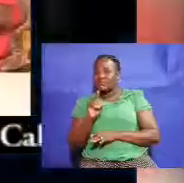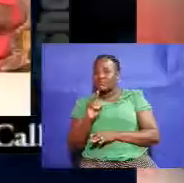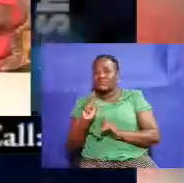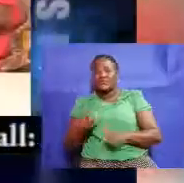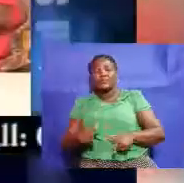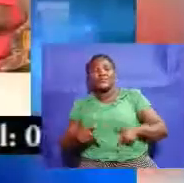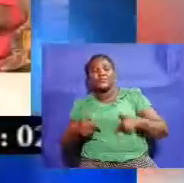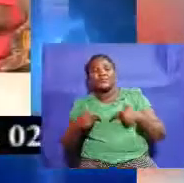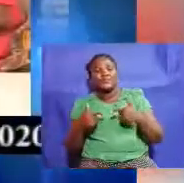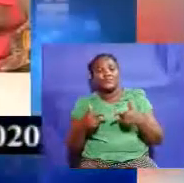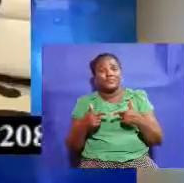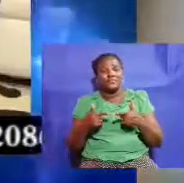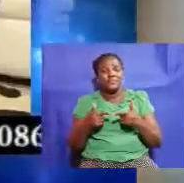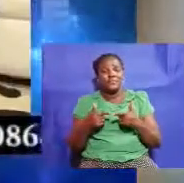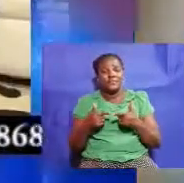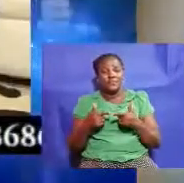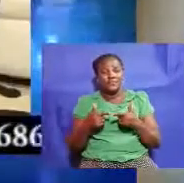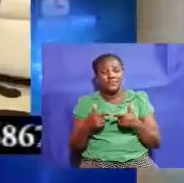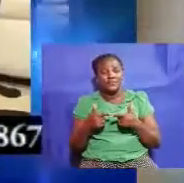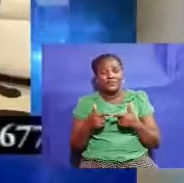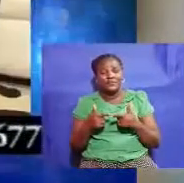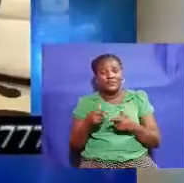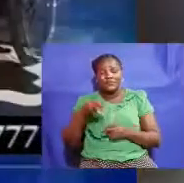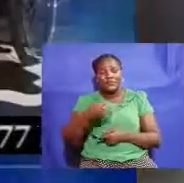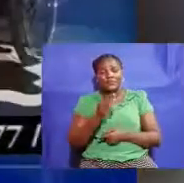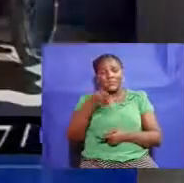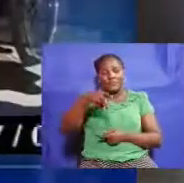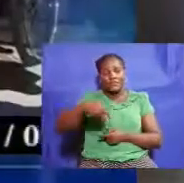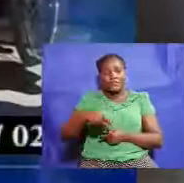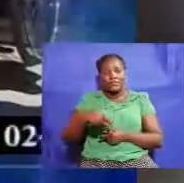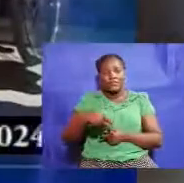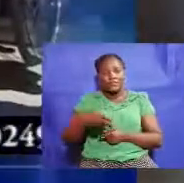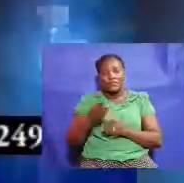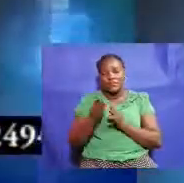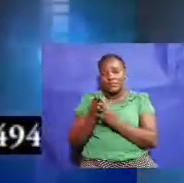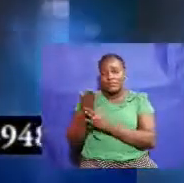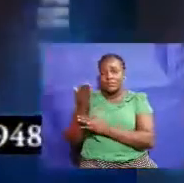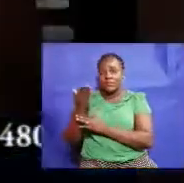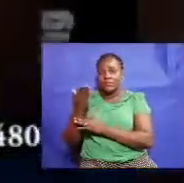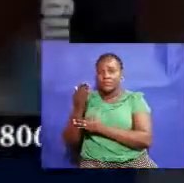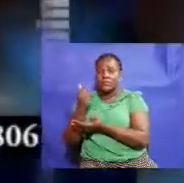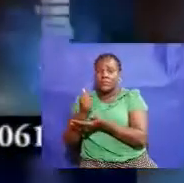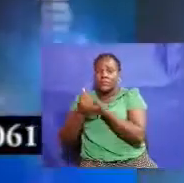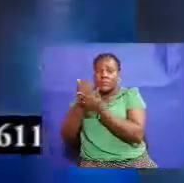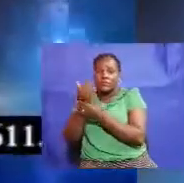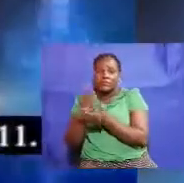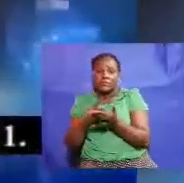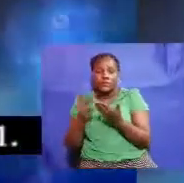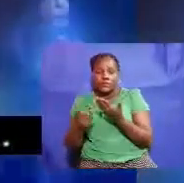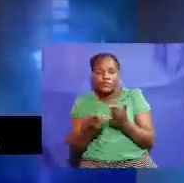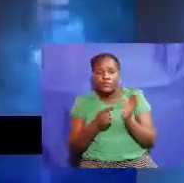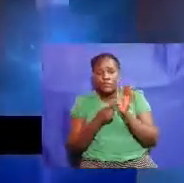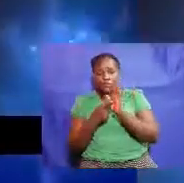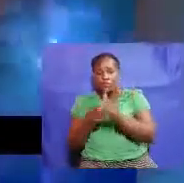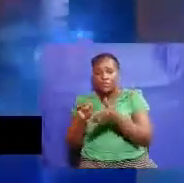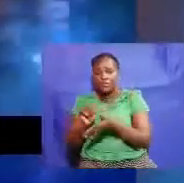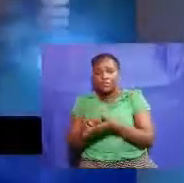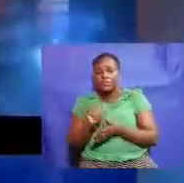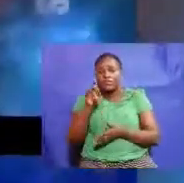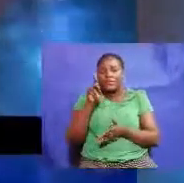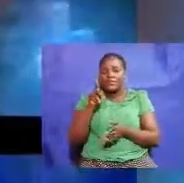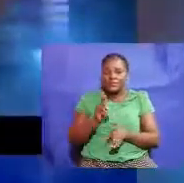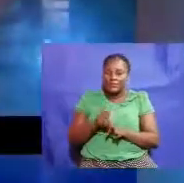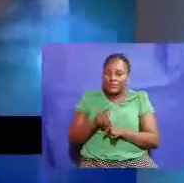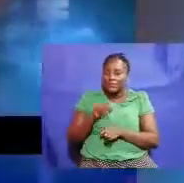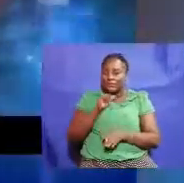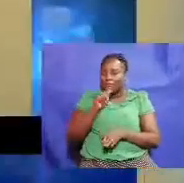For a large part of society, when you have a disability, you must definitely live a life of mediocrity. H4P,